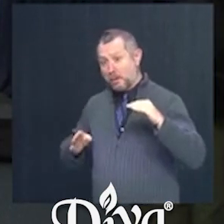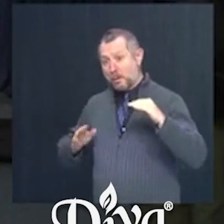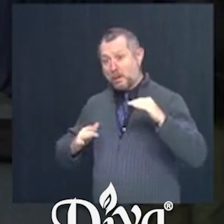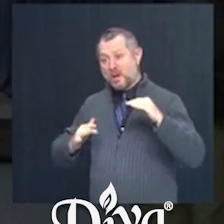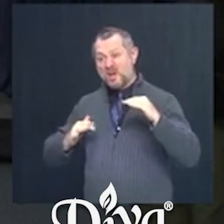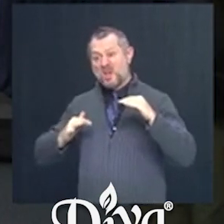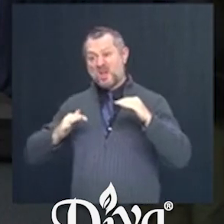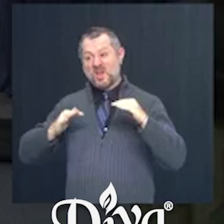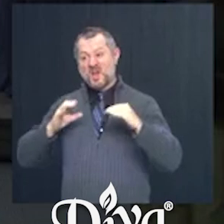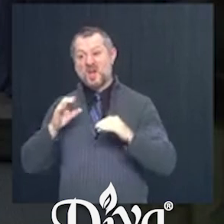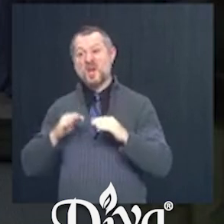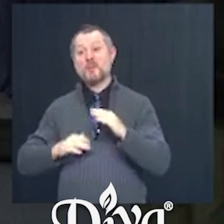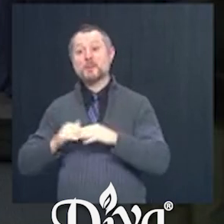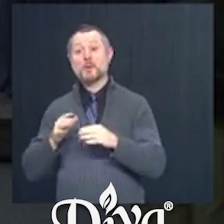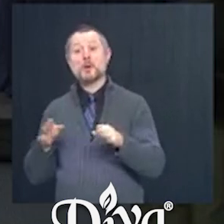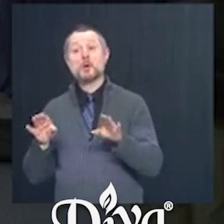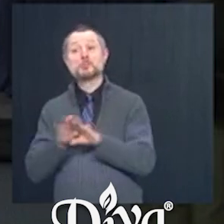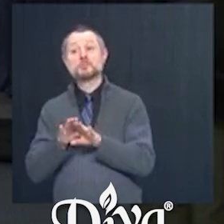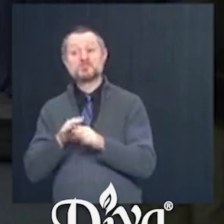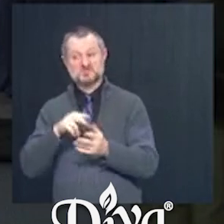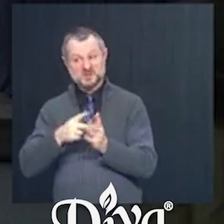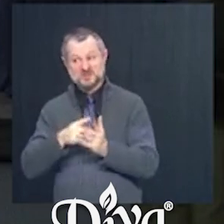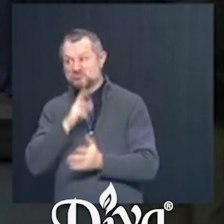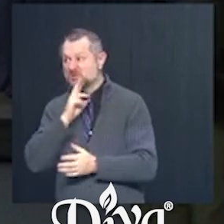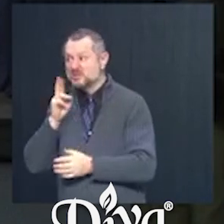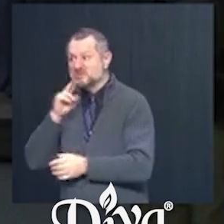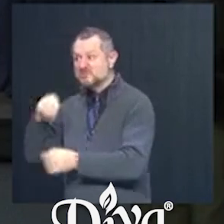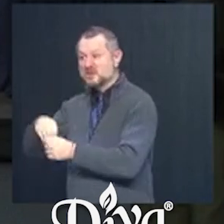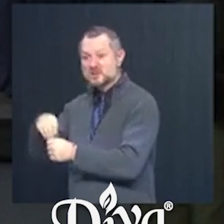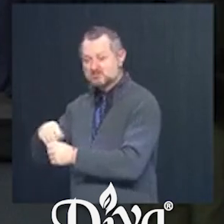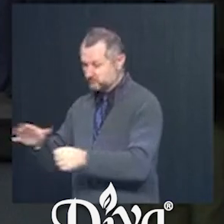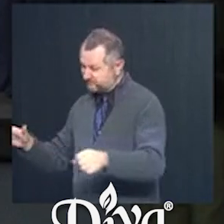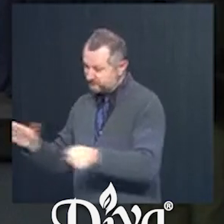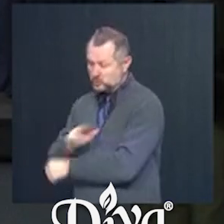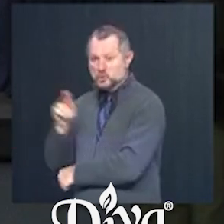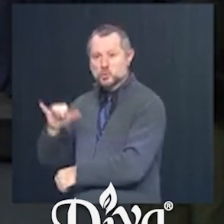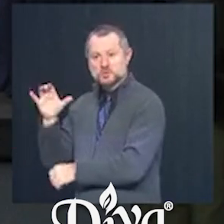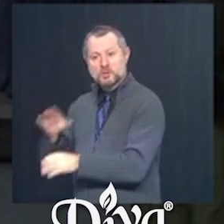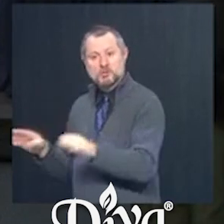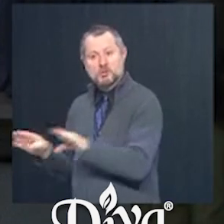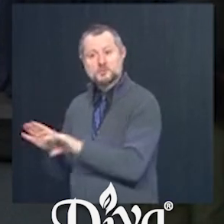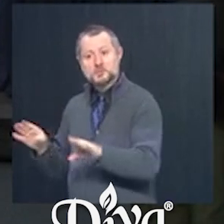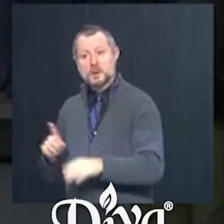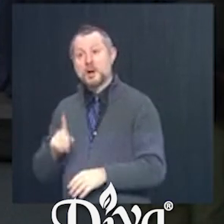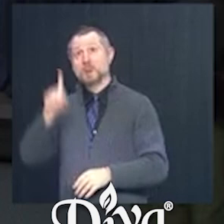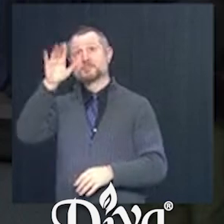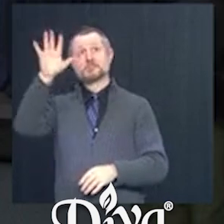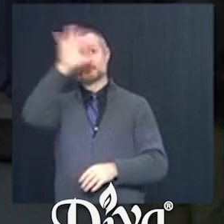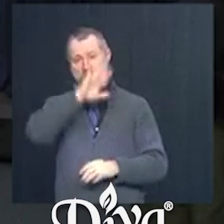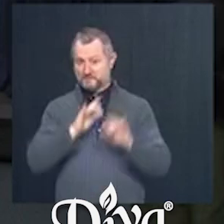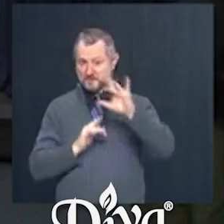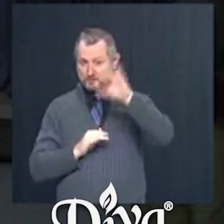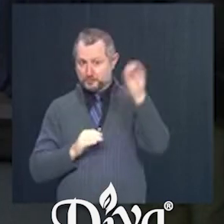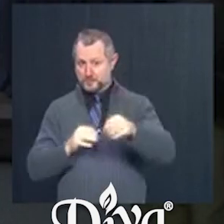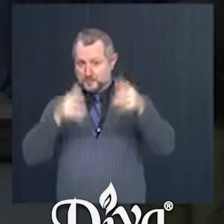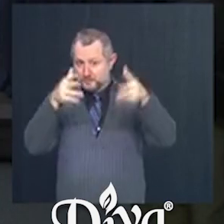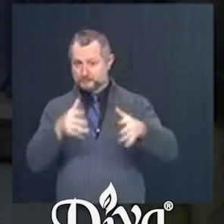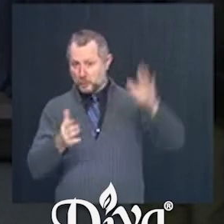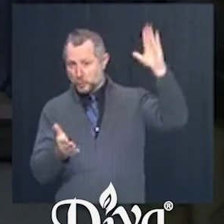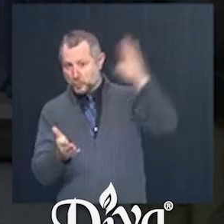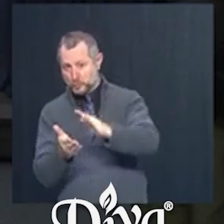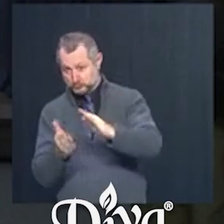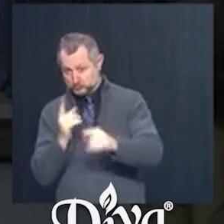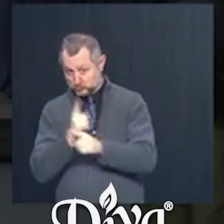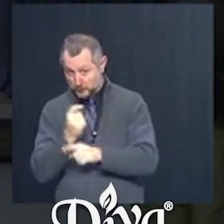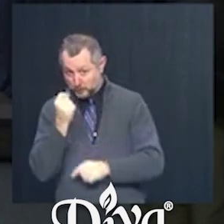close indoor dining totally in New York City and the rest of the state would go to 25%. From 50 to 25, except in the orange zones